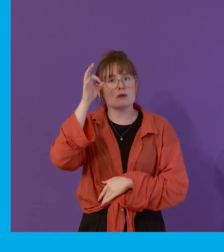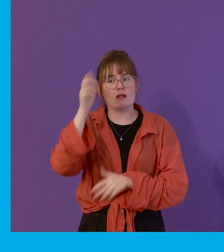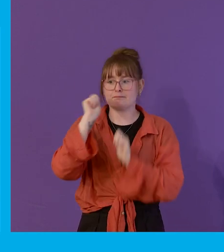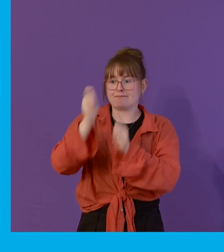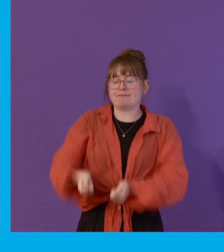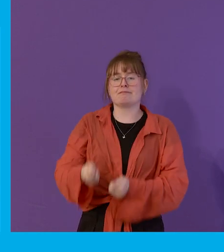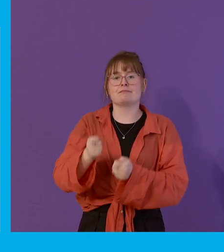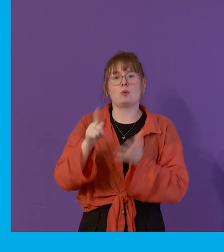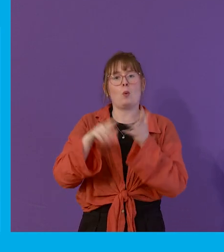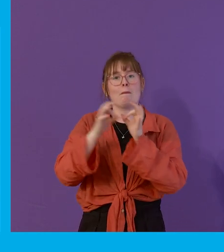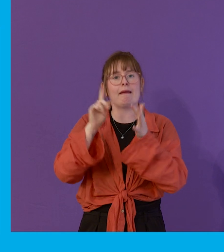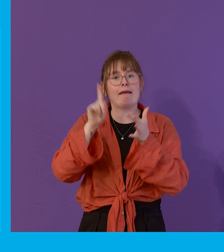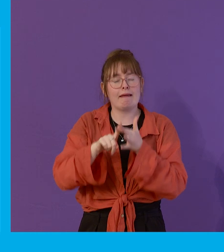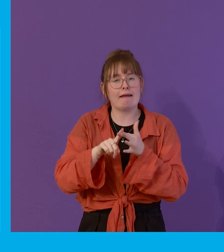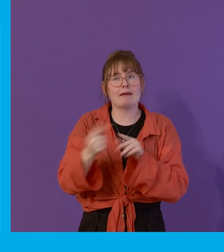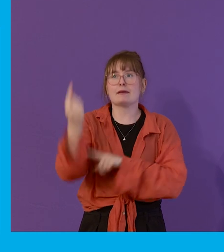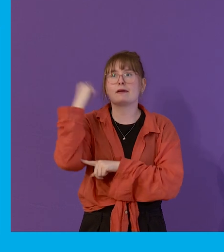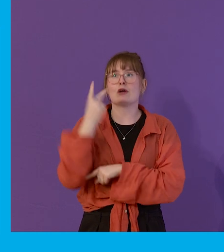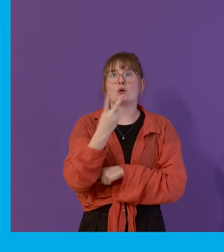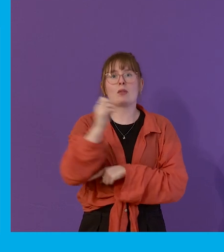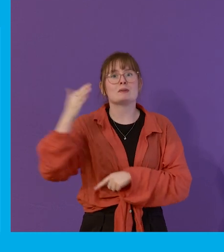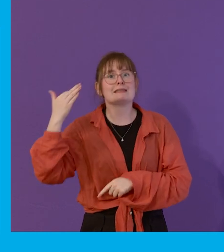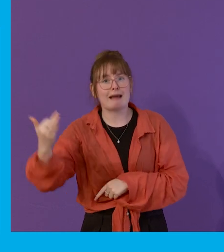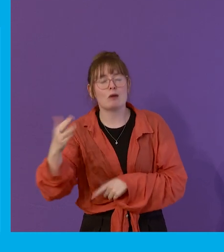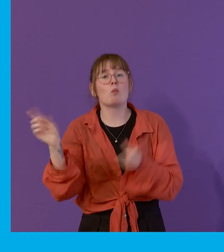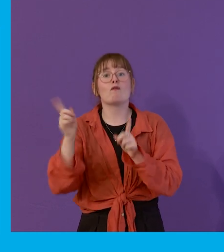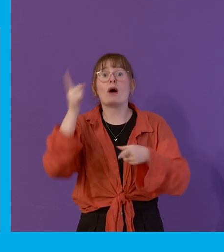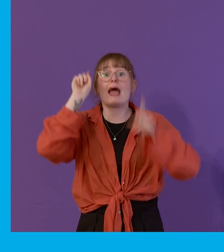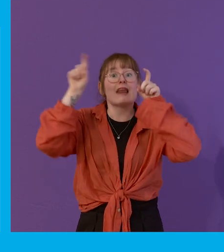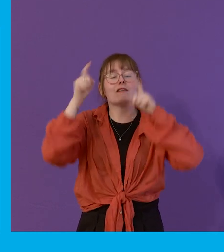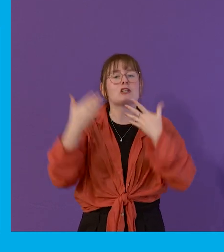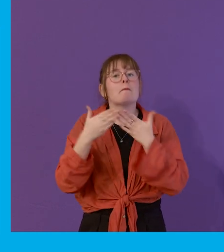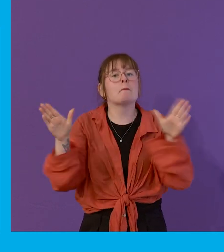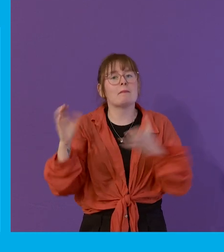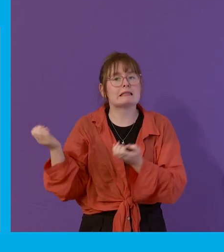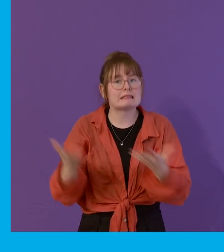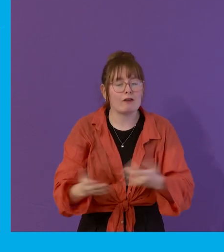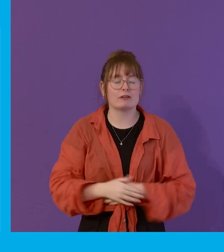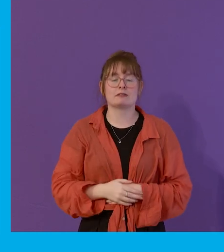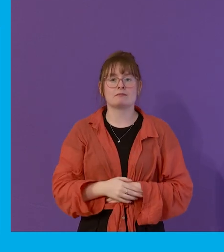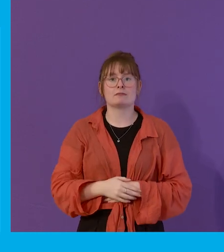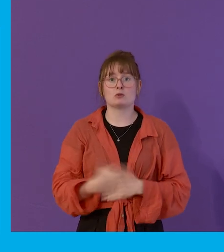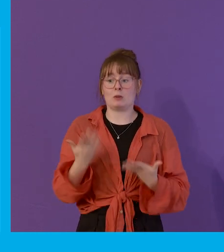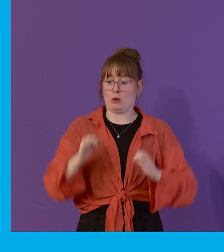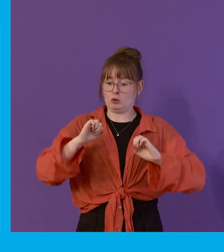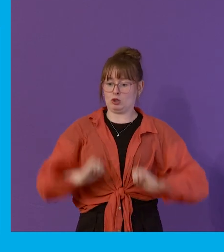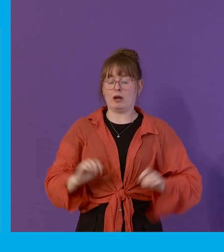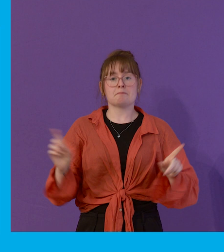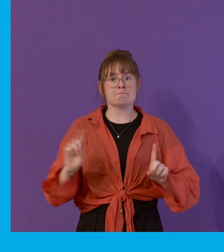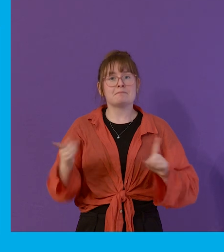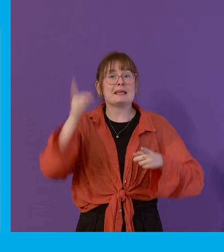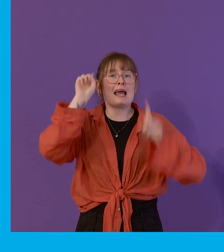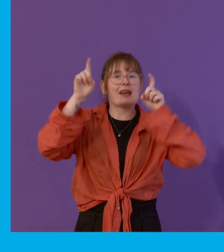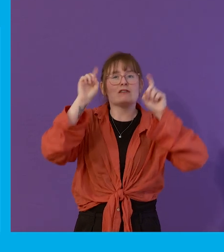CBE in 2009 for innovation and public service. And she is now the chair of the